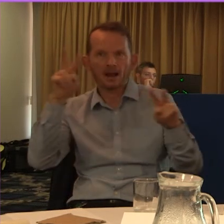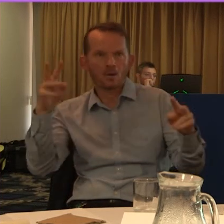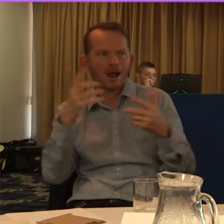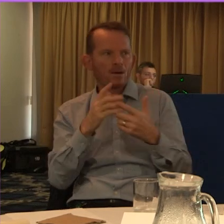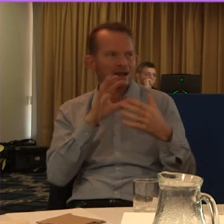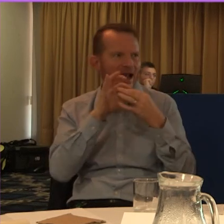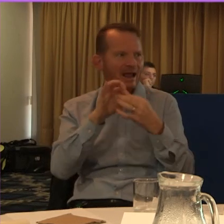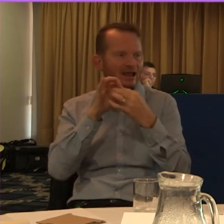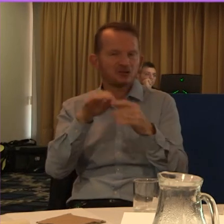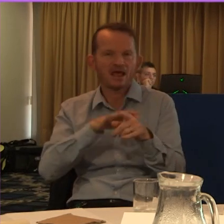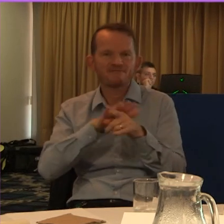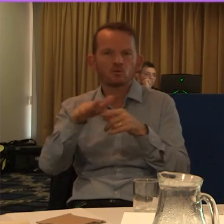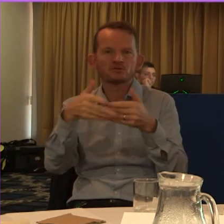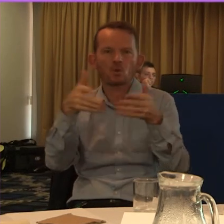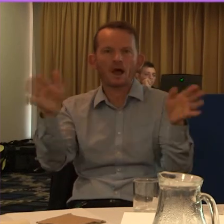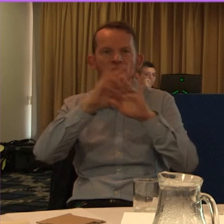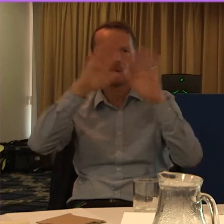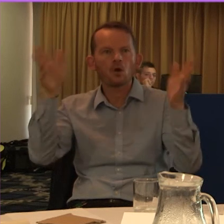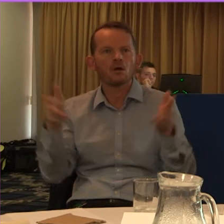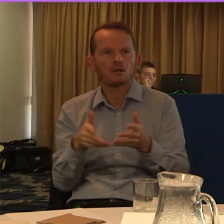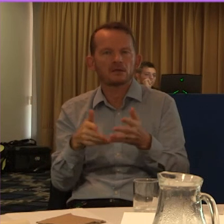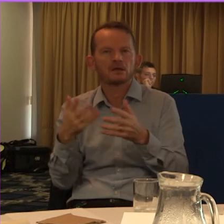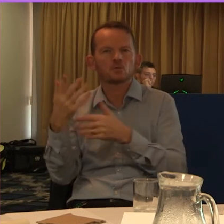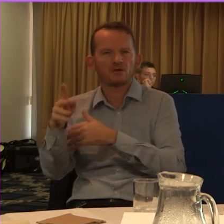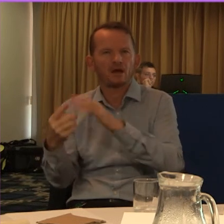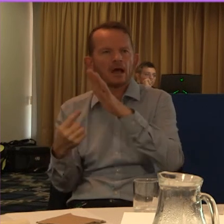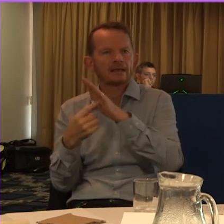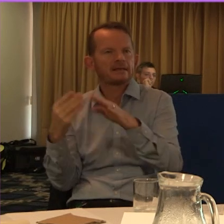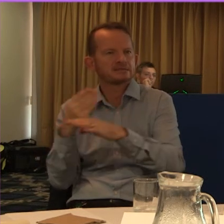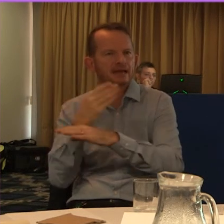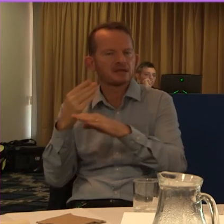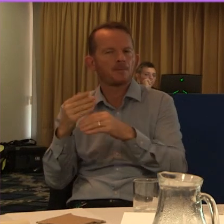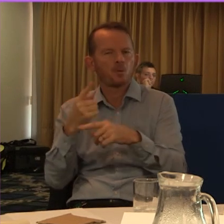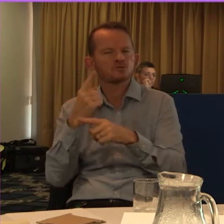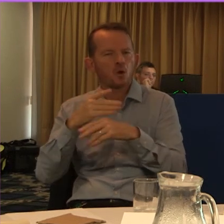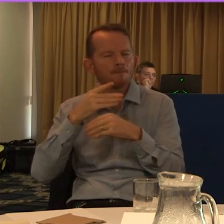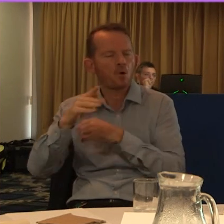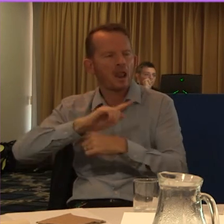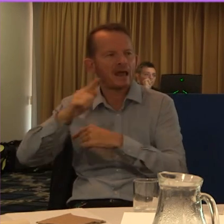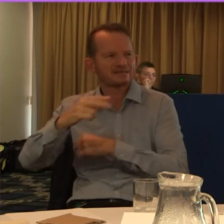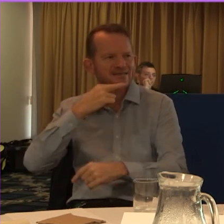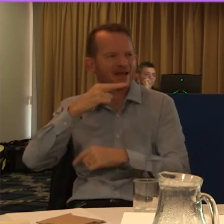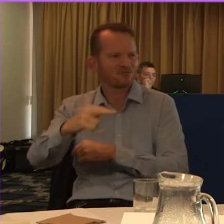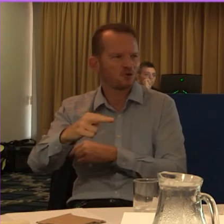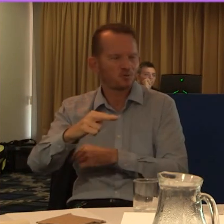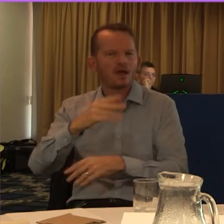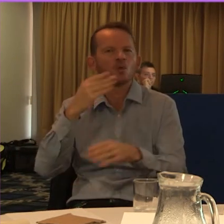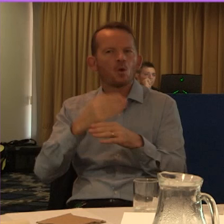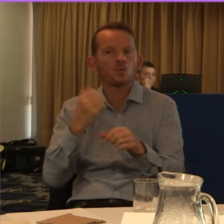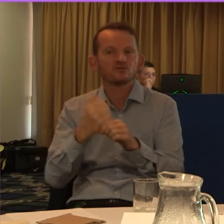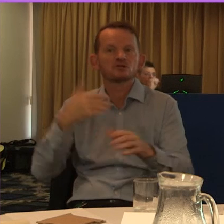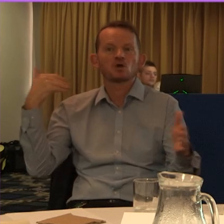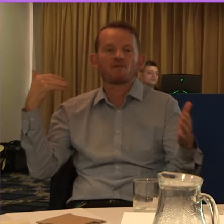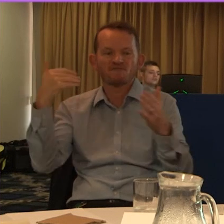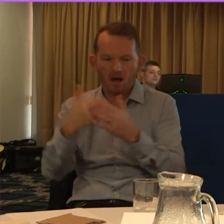we can engage and influence the wider world is one of our key tasks. But more of that this afternoon. in terms of the work we've done